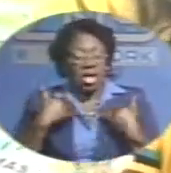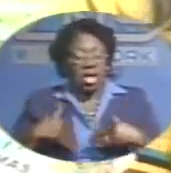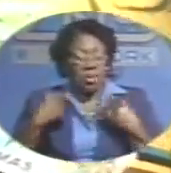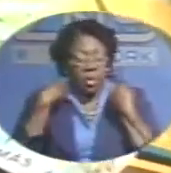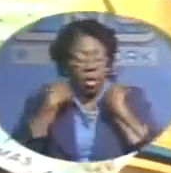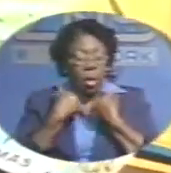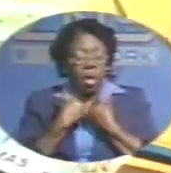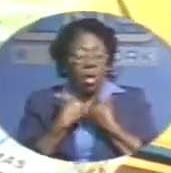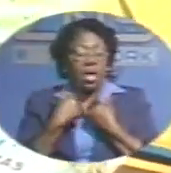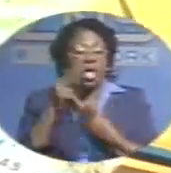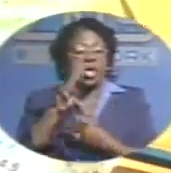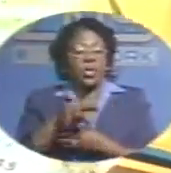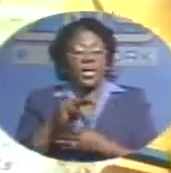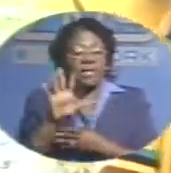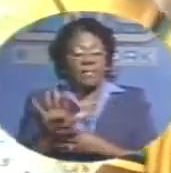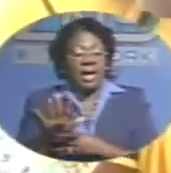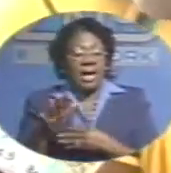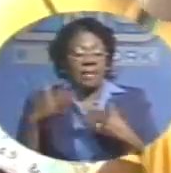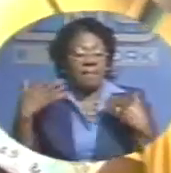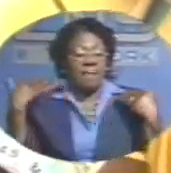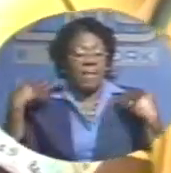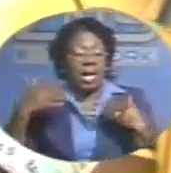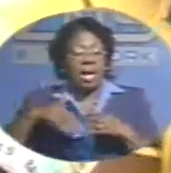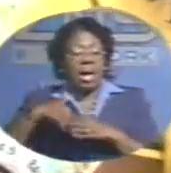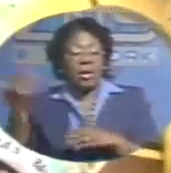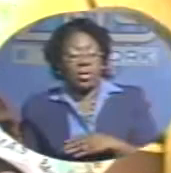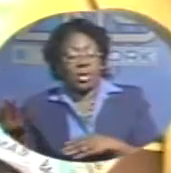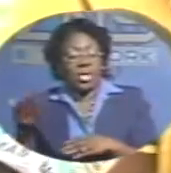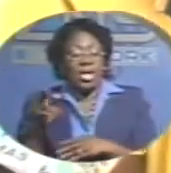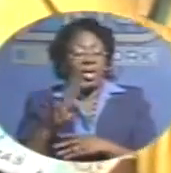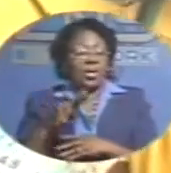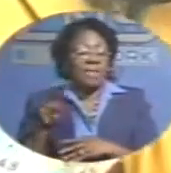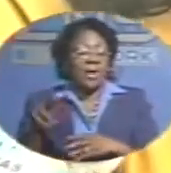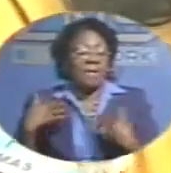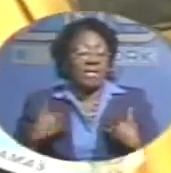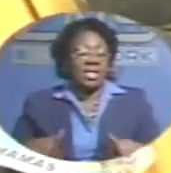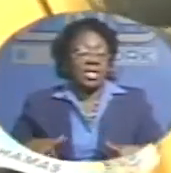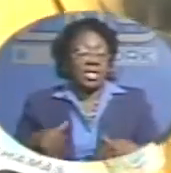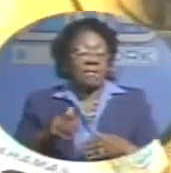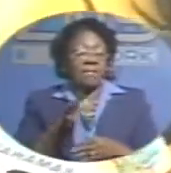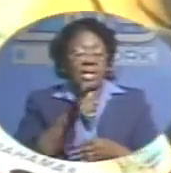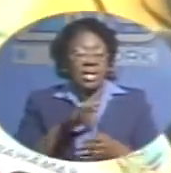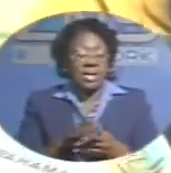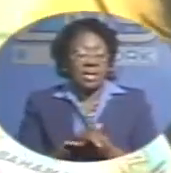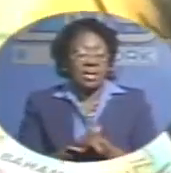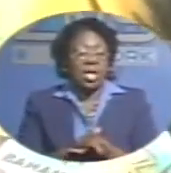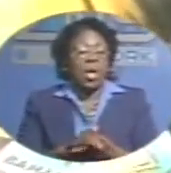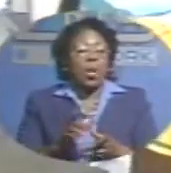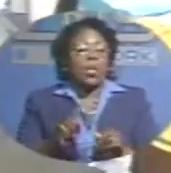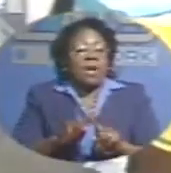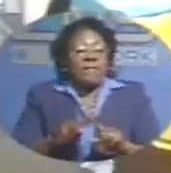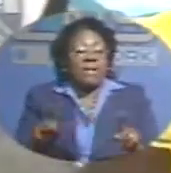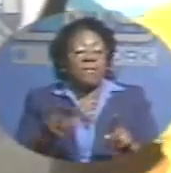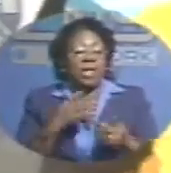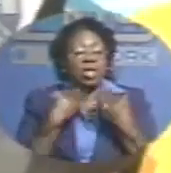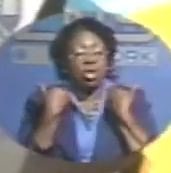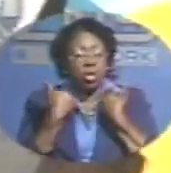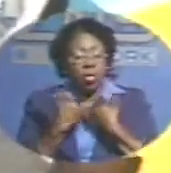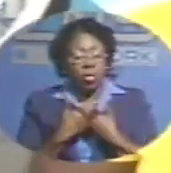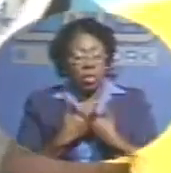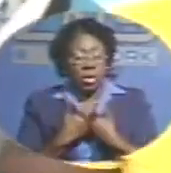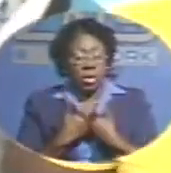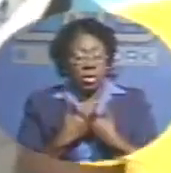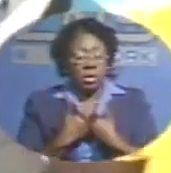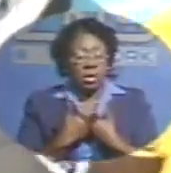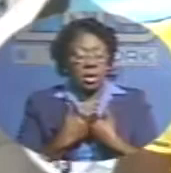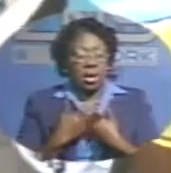collar, $25 for barcode, and $25 for the regular t-shirts. We have a variety of jewelry. The tourists buy,